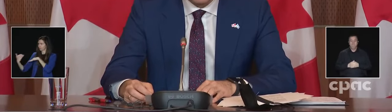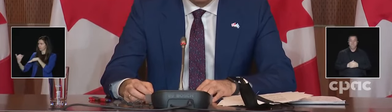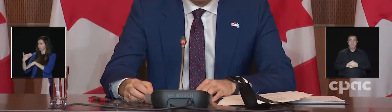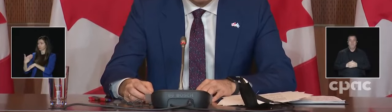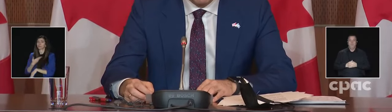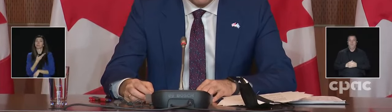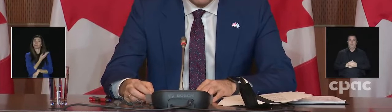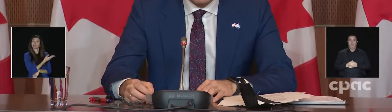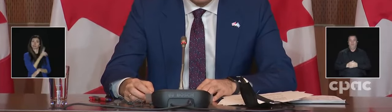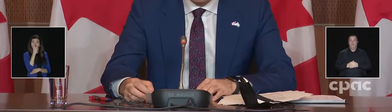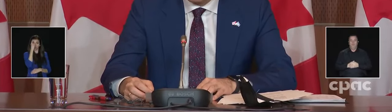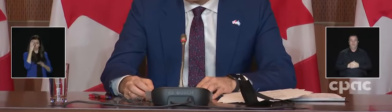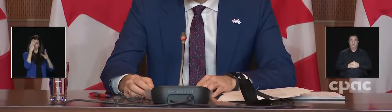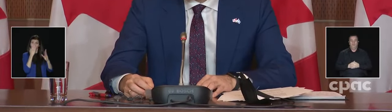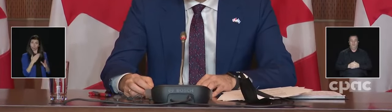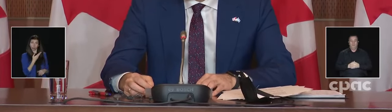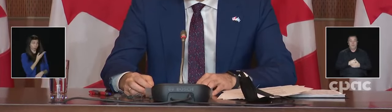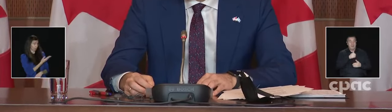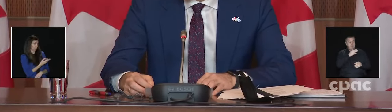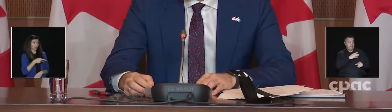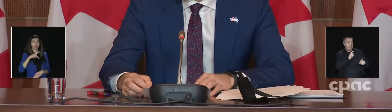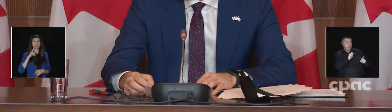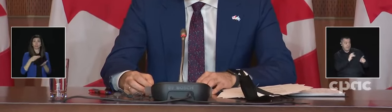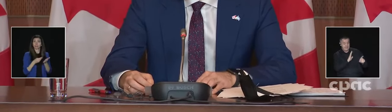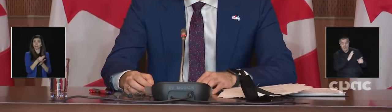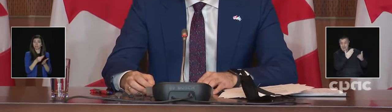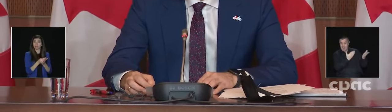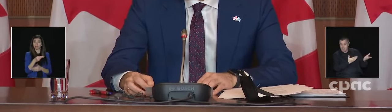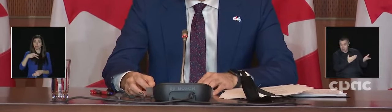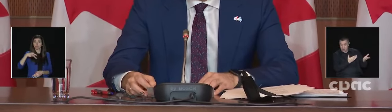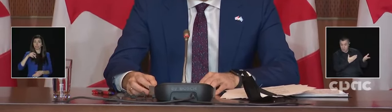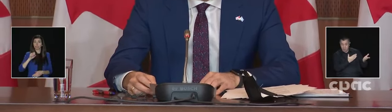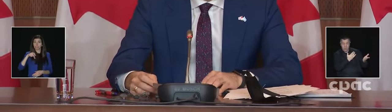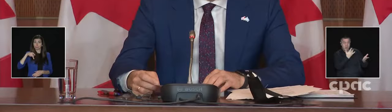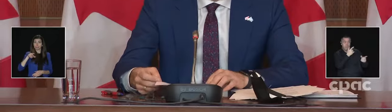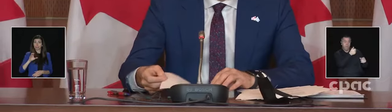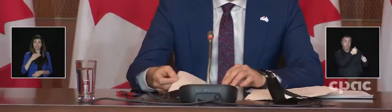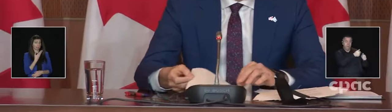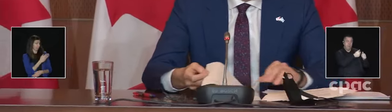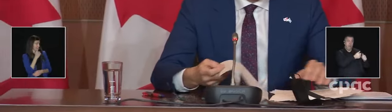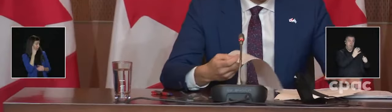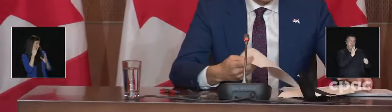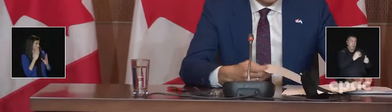here to tell us more. Over to you, Minister Tassi.